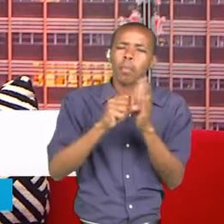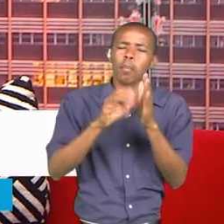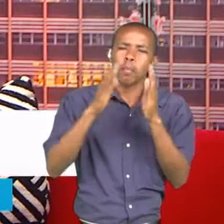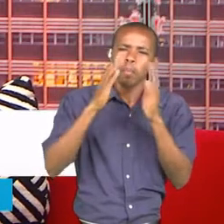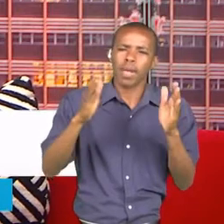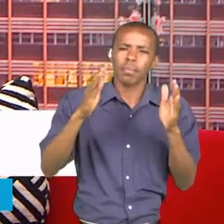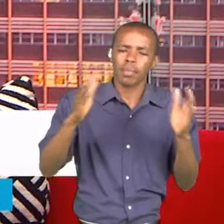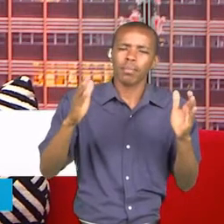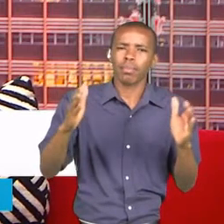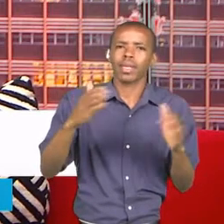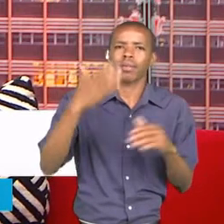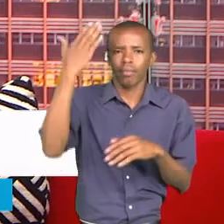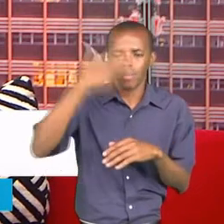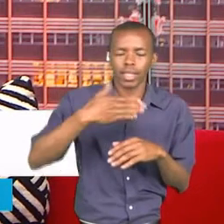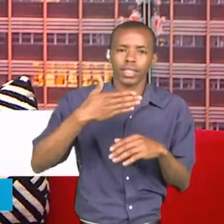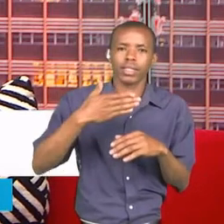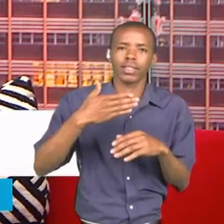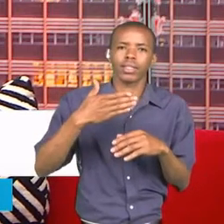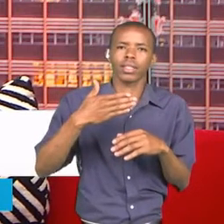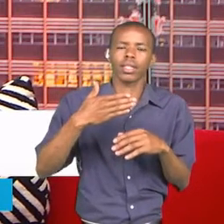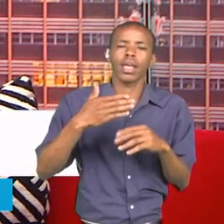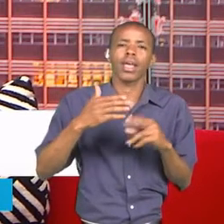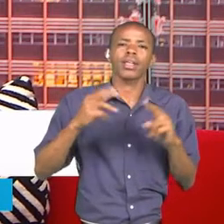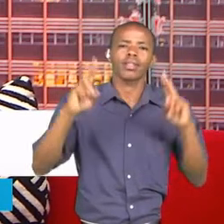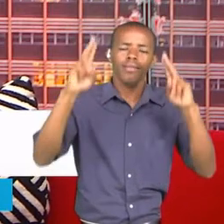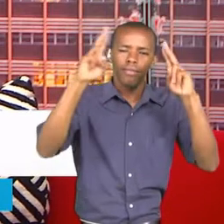faced. It is very